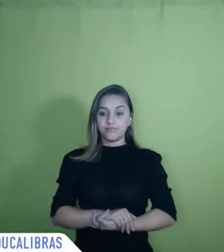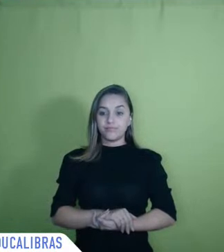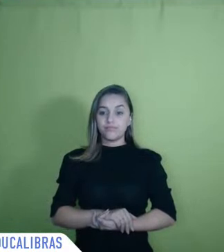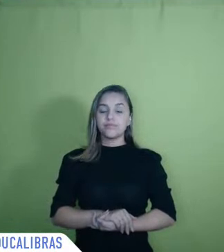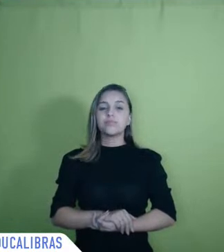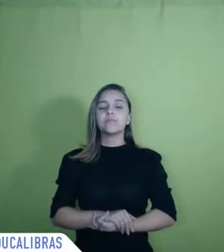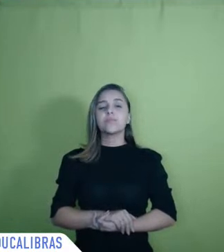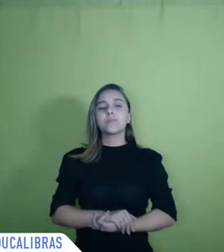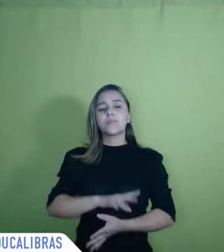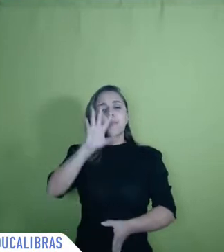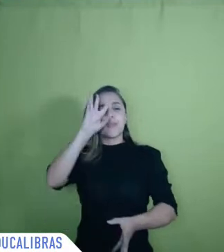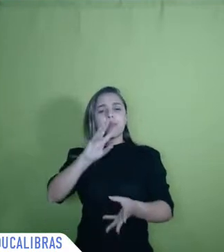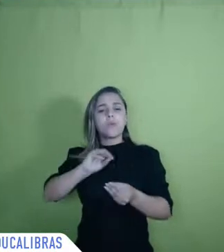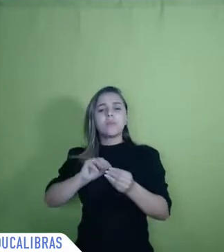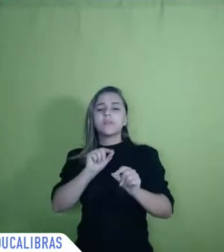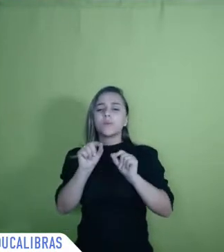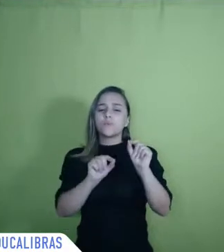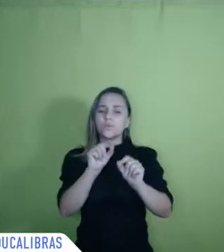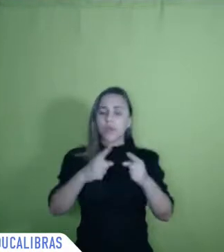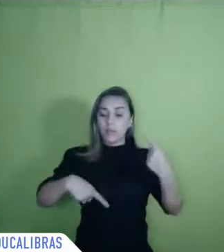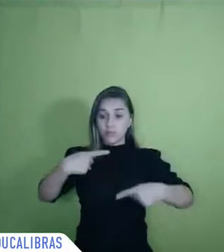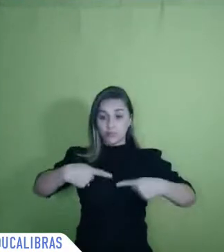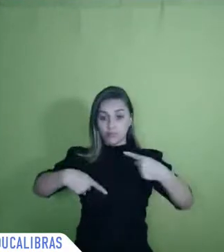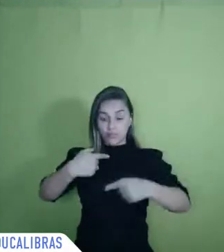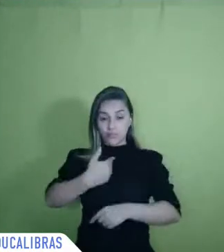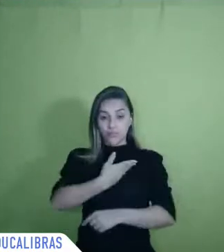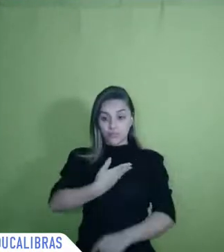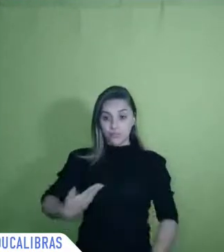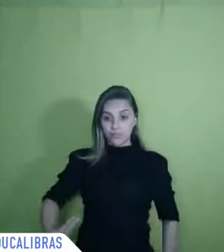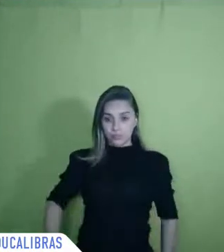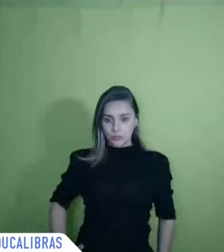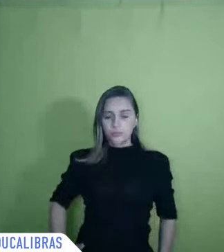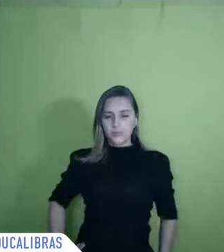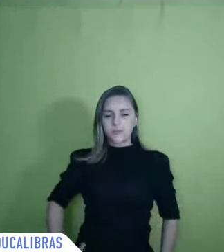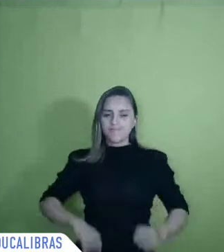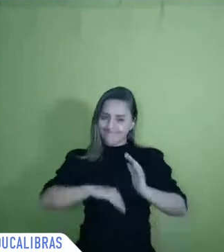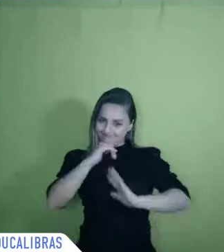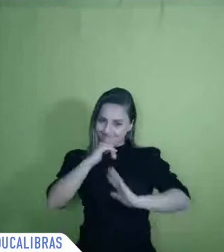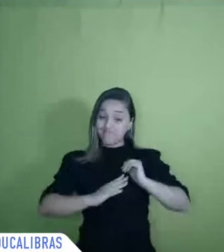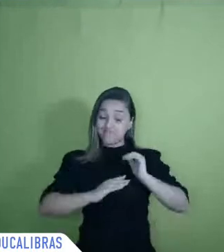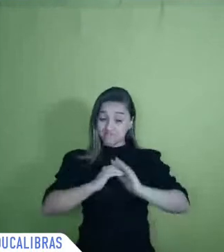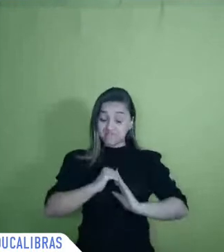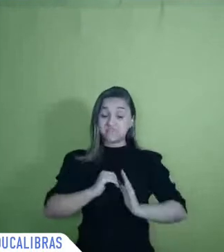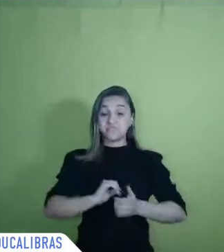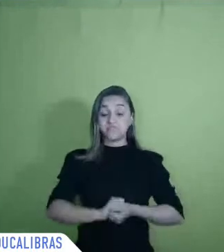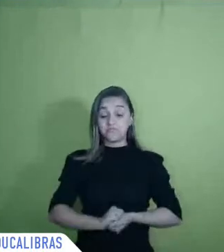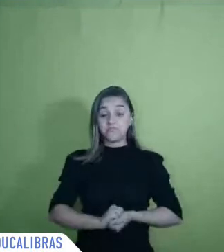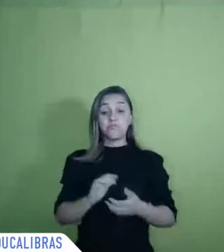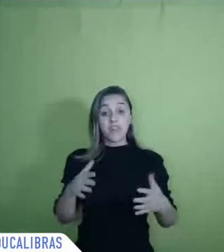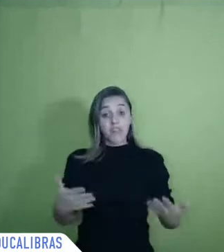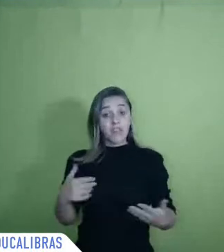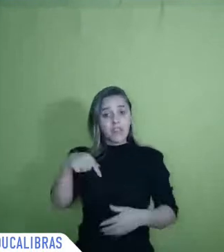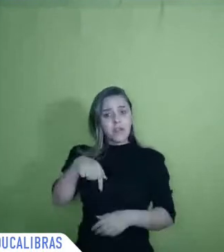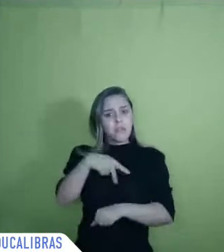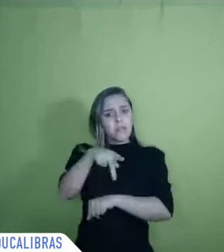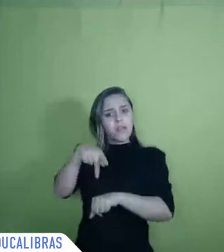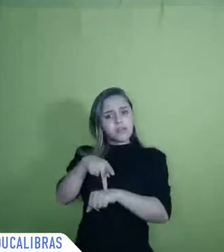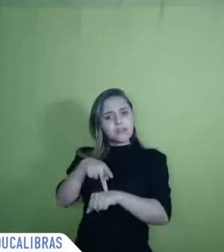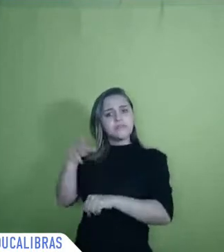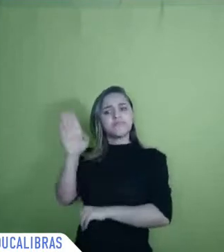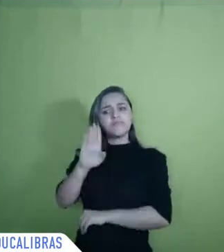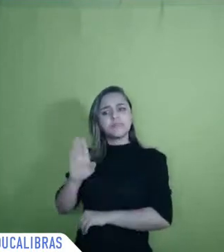given the fact that Brazil is so unequal, it's on the top of the ranking in the